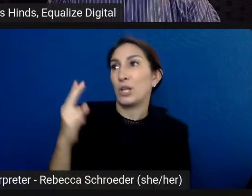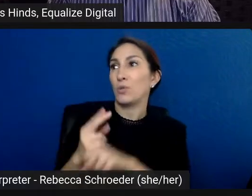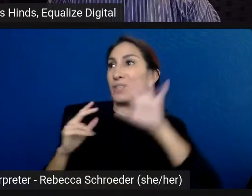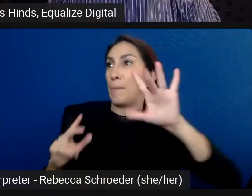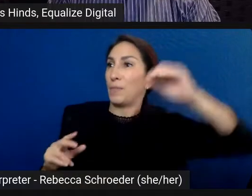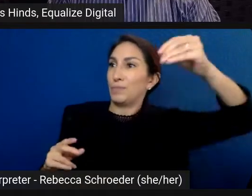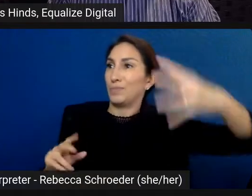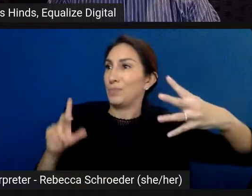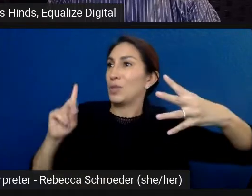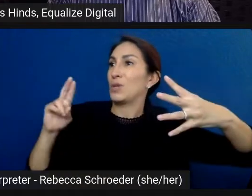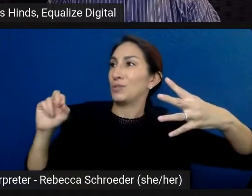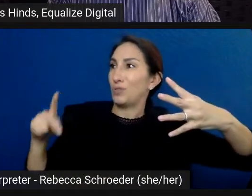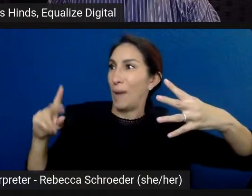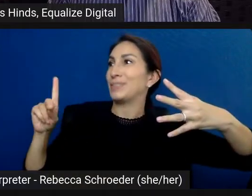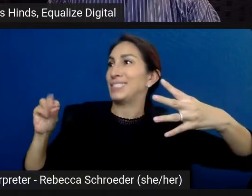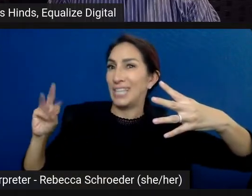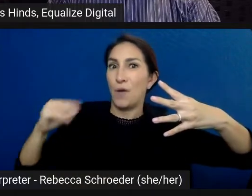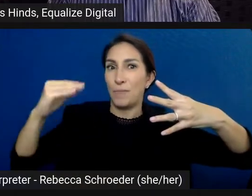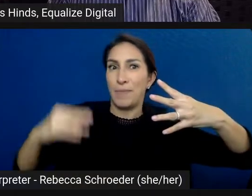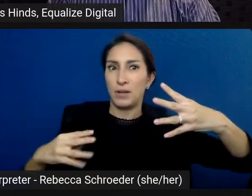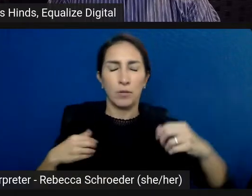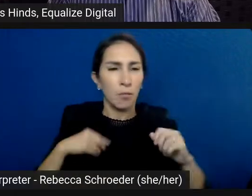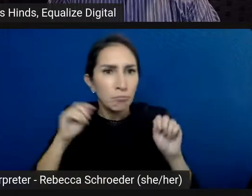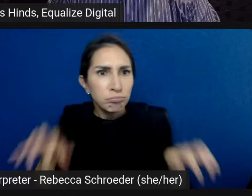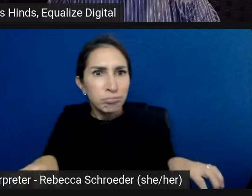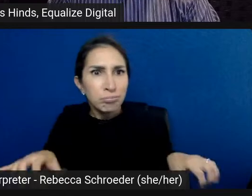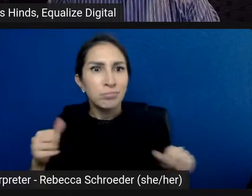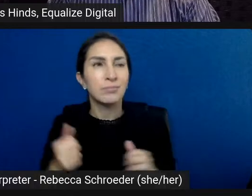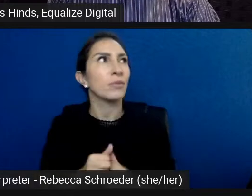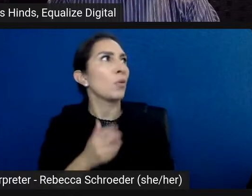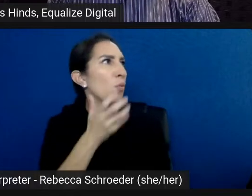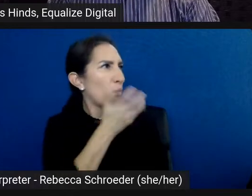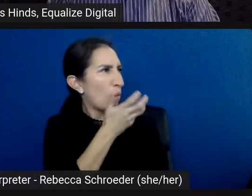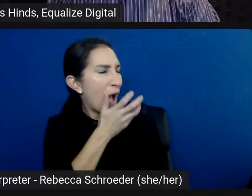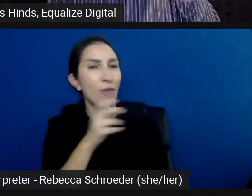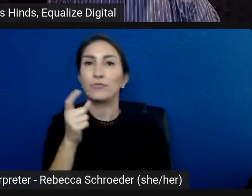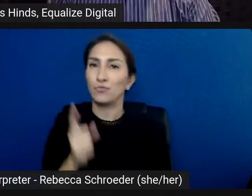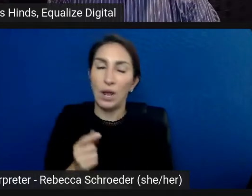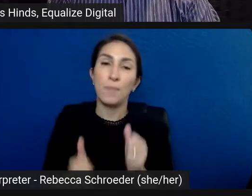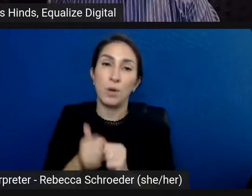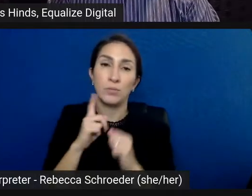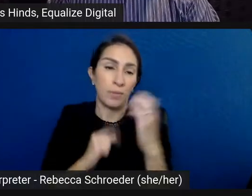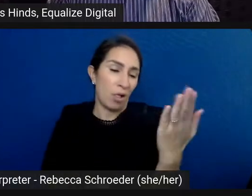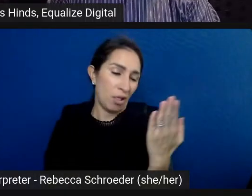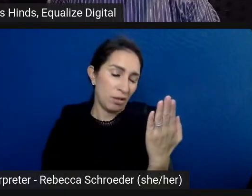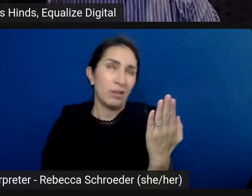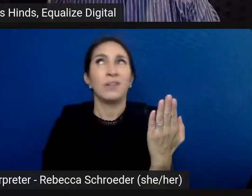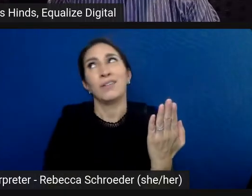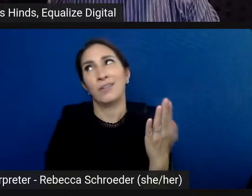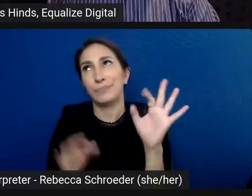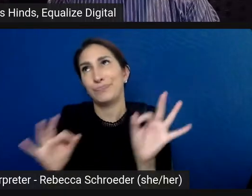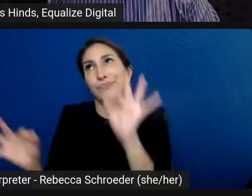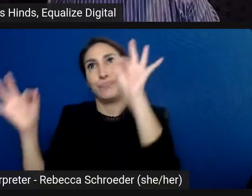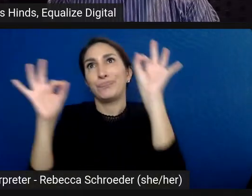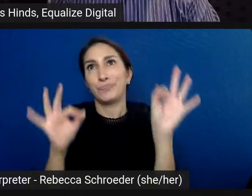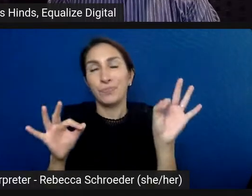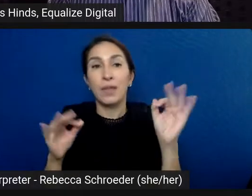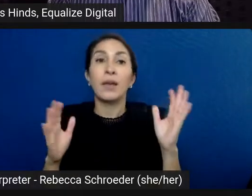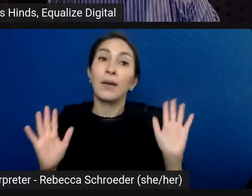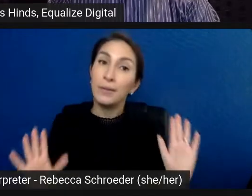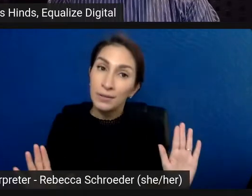This is the kind of thing that like most people would look at that and roll their eyes. Right. However, now that we